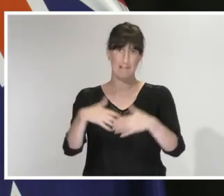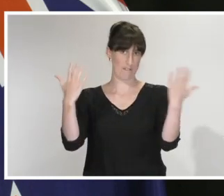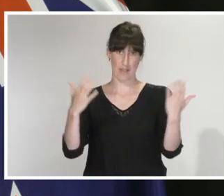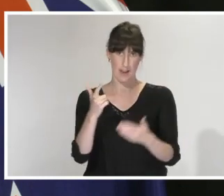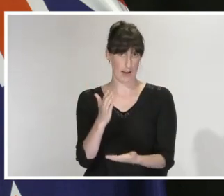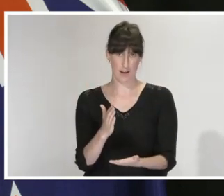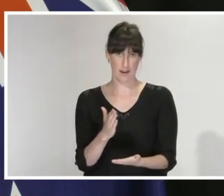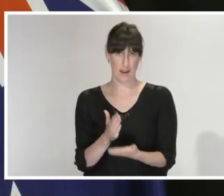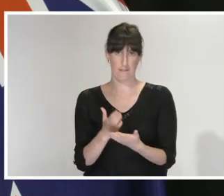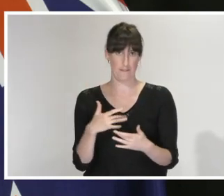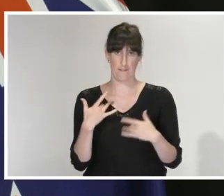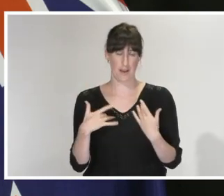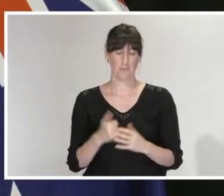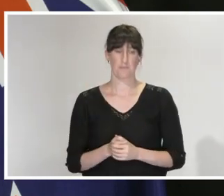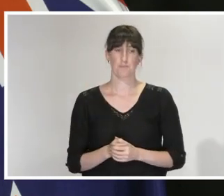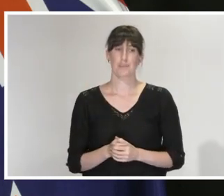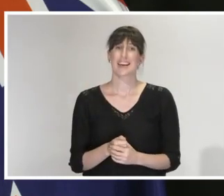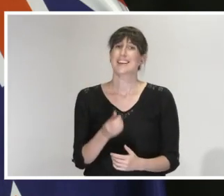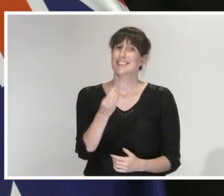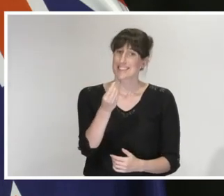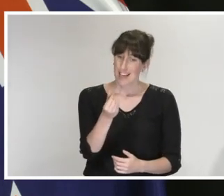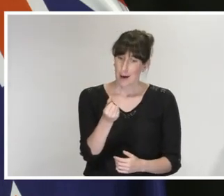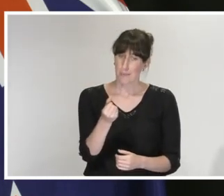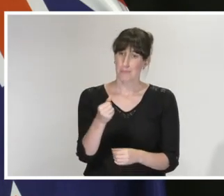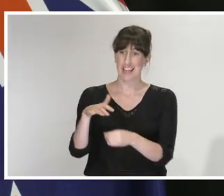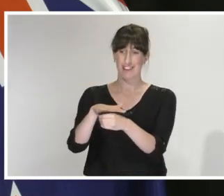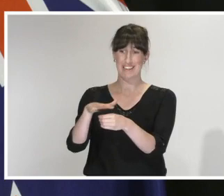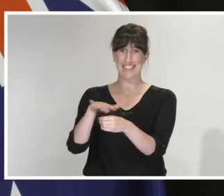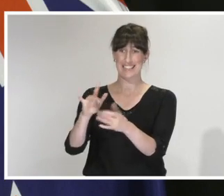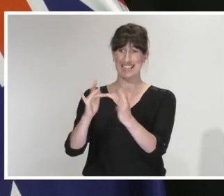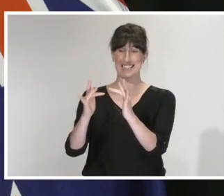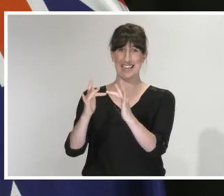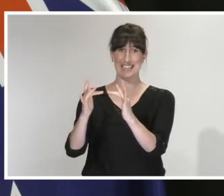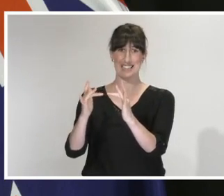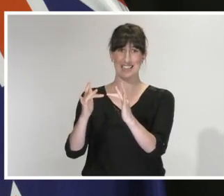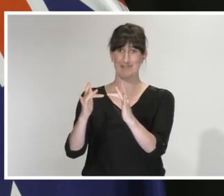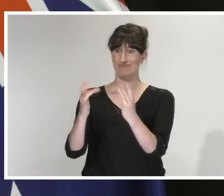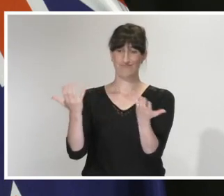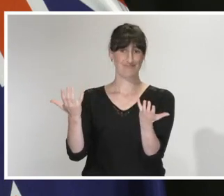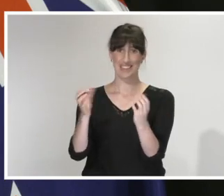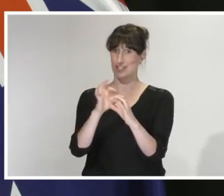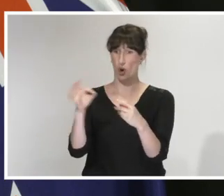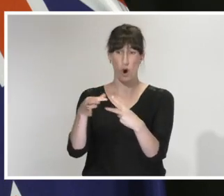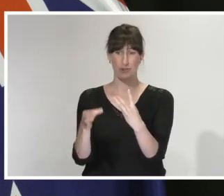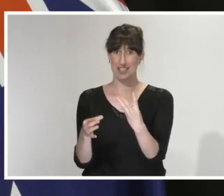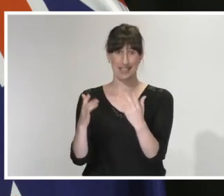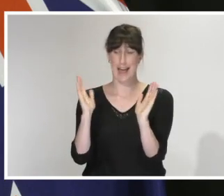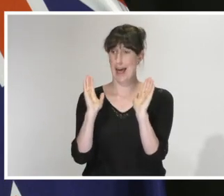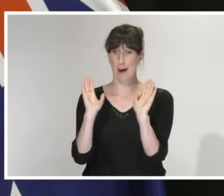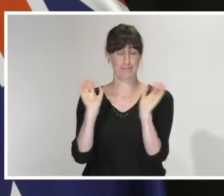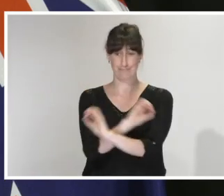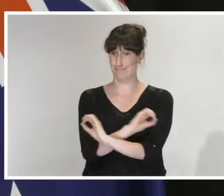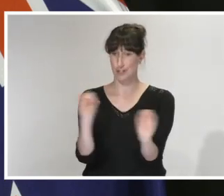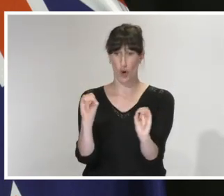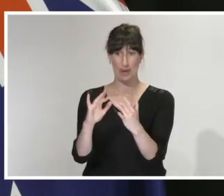Now, I do want to say here that there are some areas where internet connectivity simply isn't an option. So there's just no way. We've